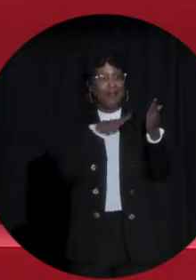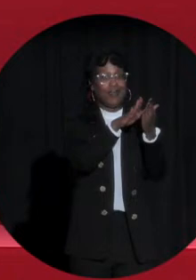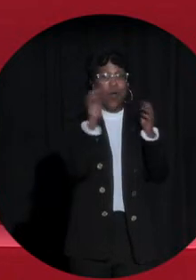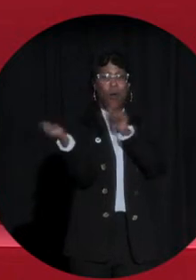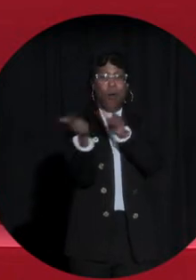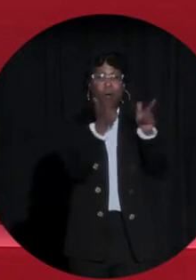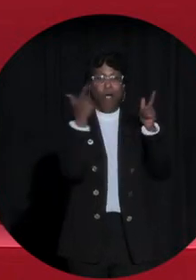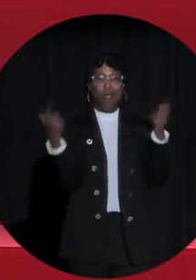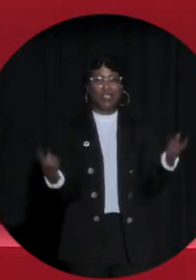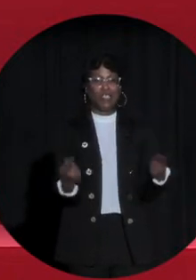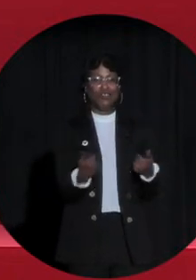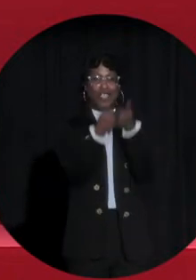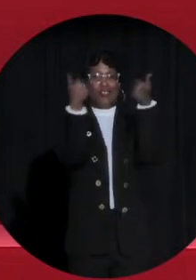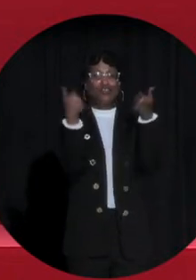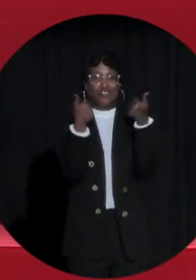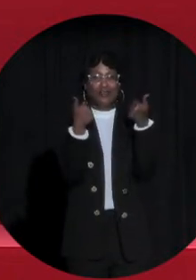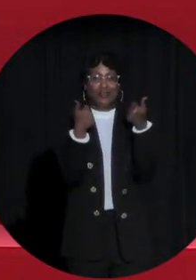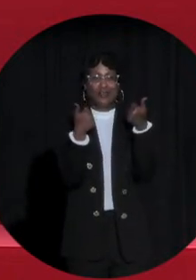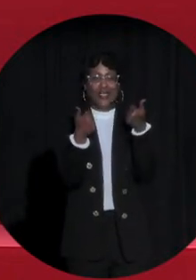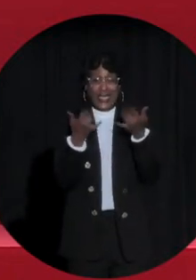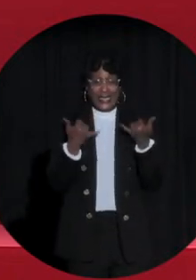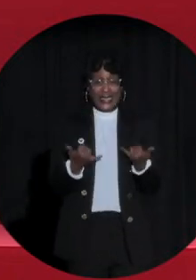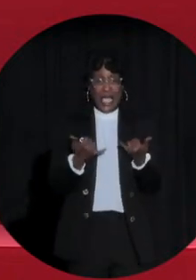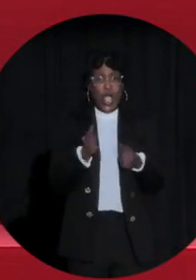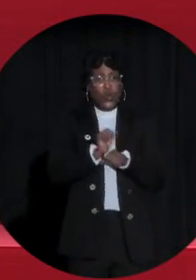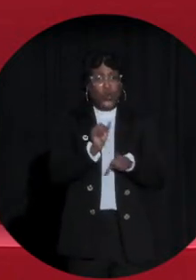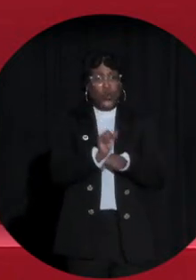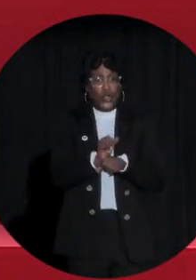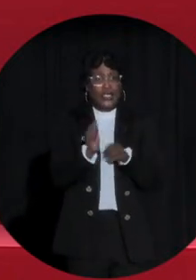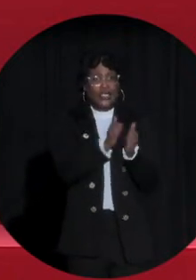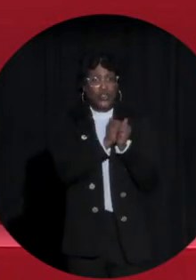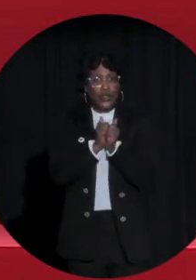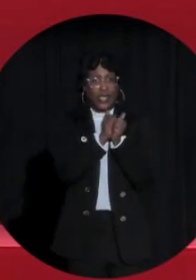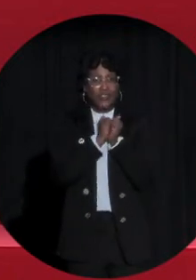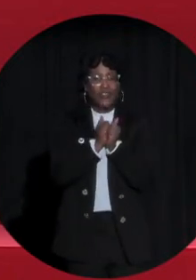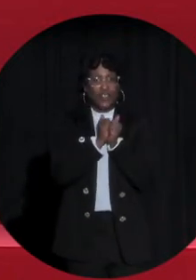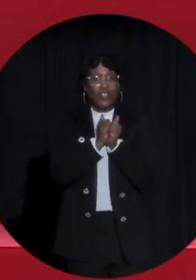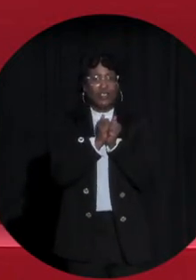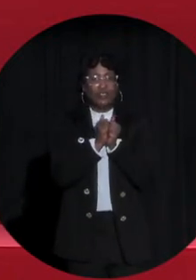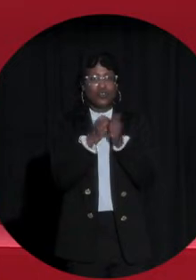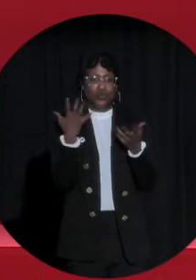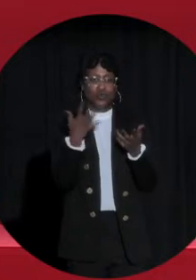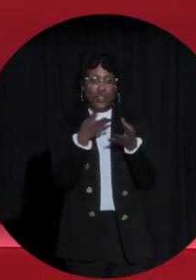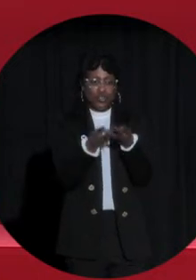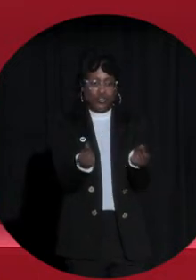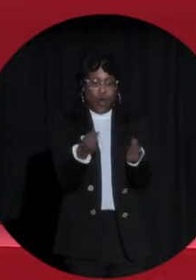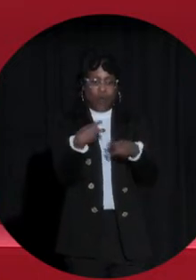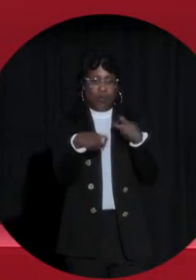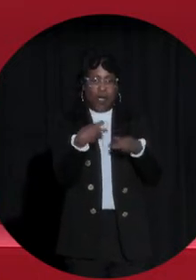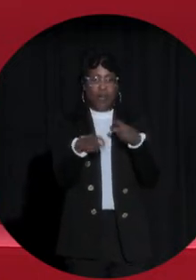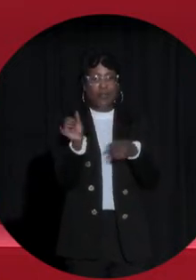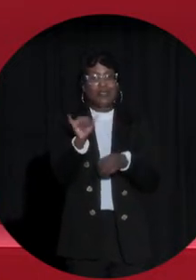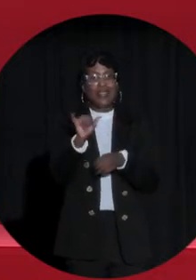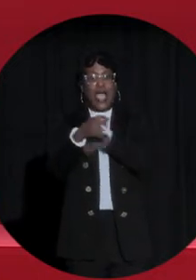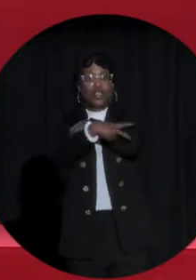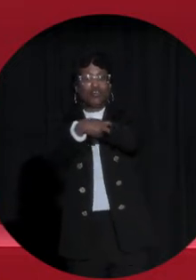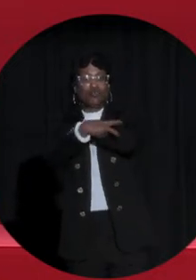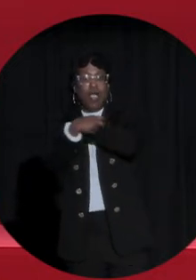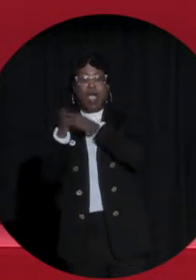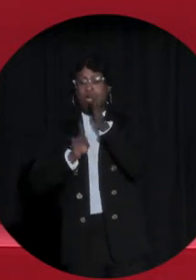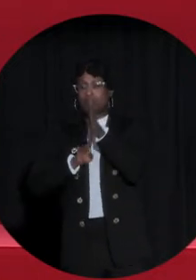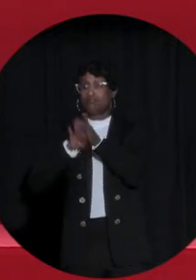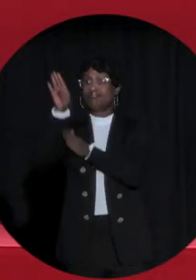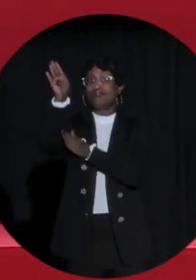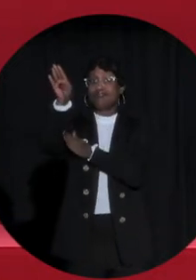working together to overcome new problems like the spike in crime that we've seen. When I served as state's attorney, I would